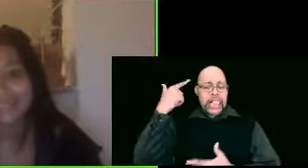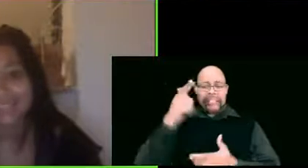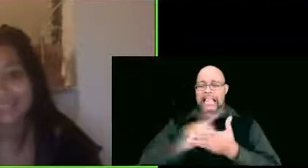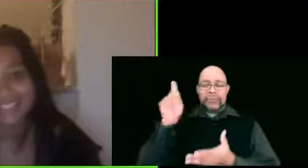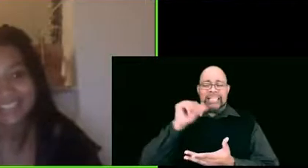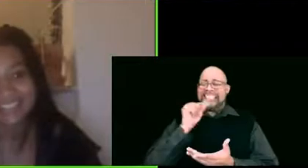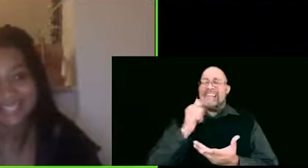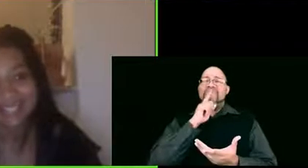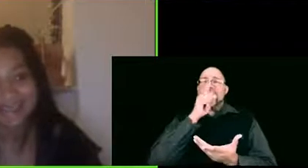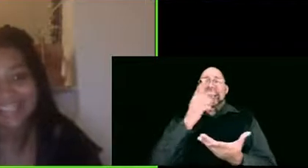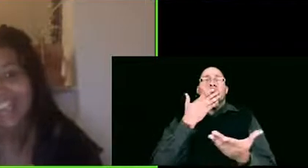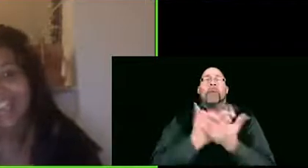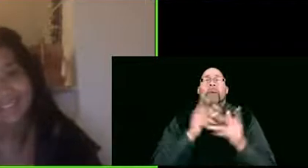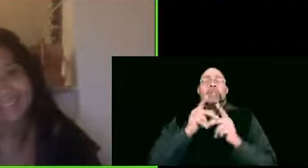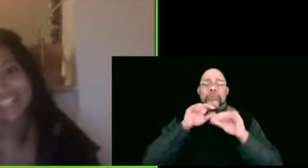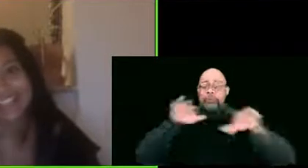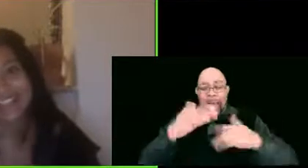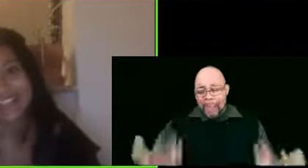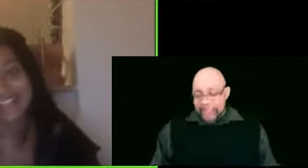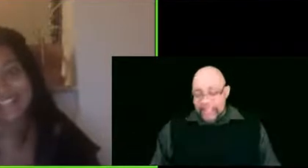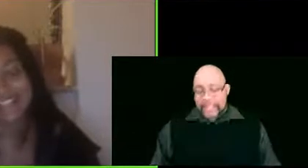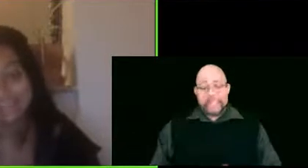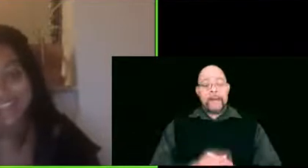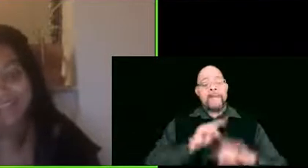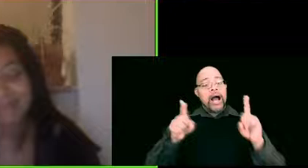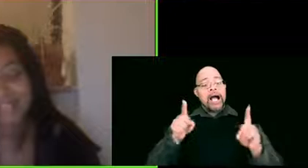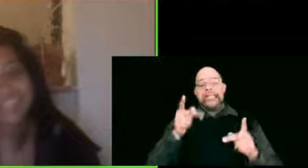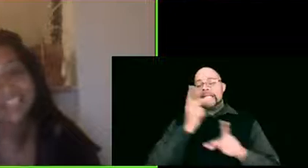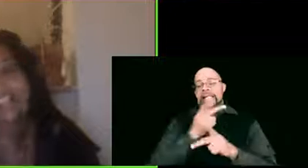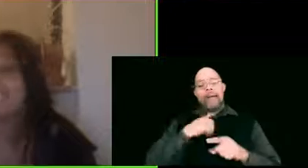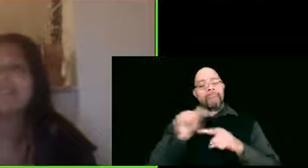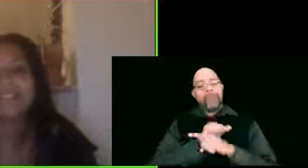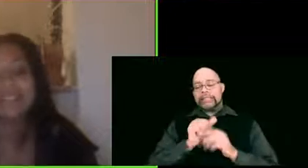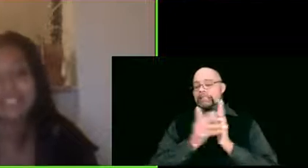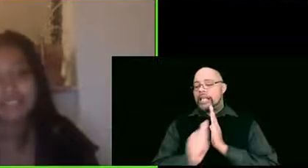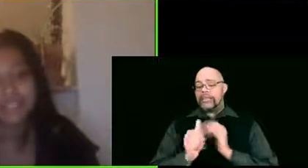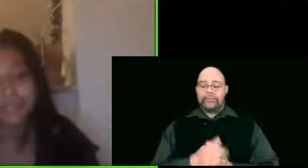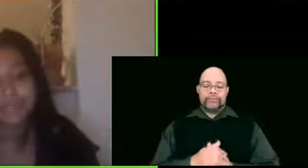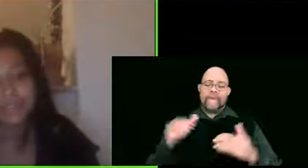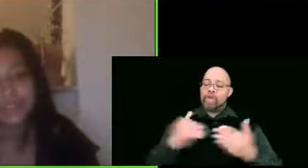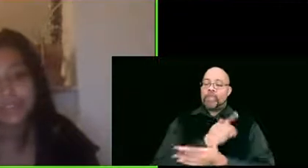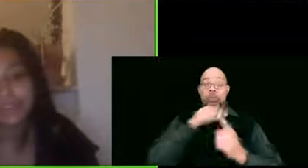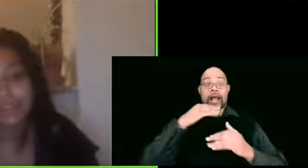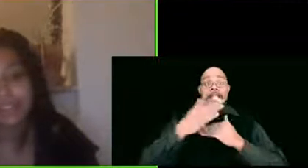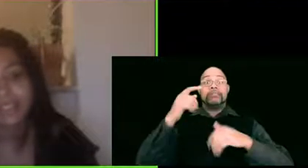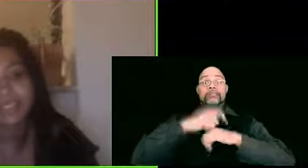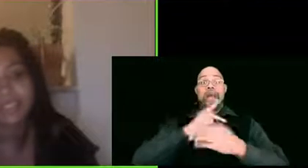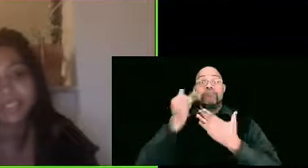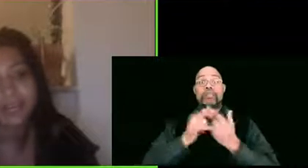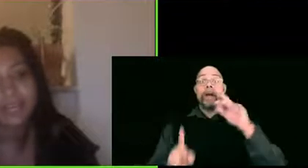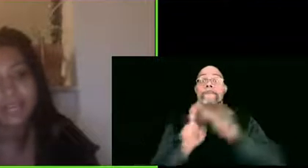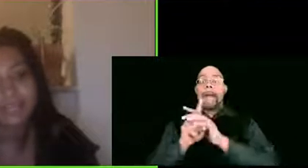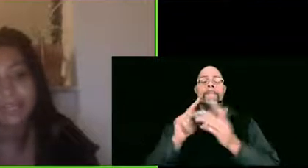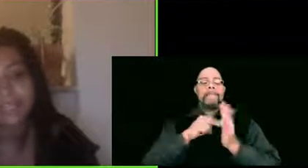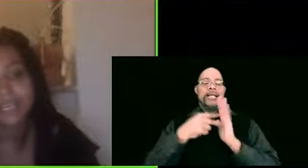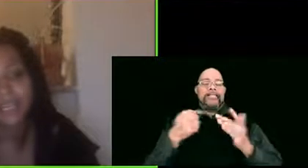London last week, which is not somewhere anyone wants to go diving. But it's just to keep those skills as fresh as possible, so that when the next